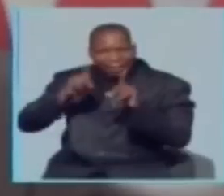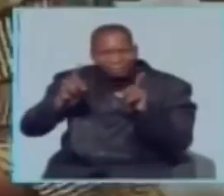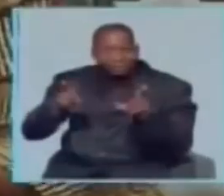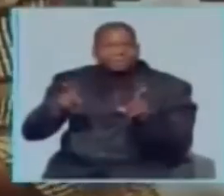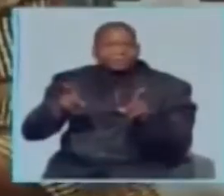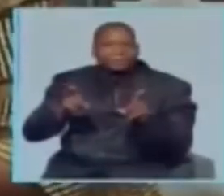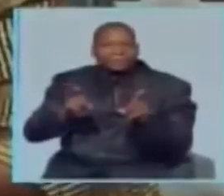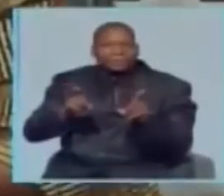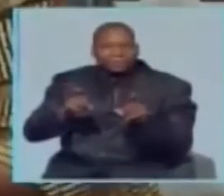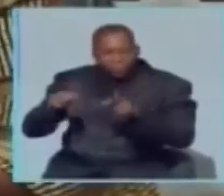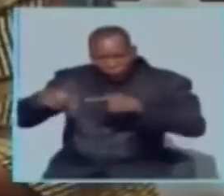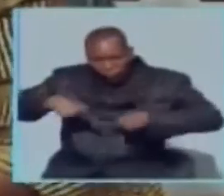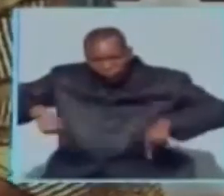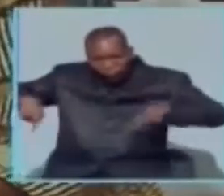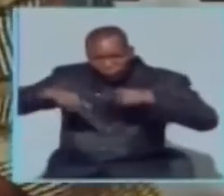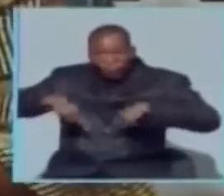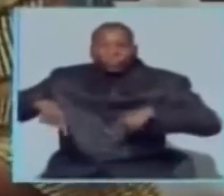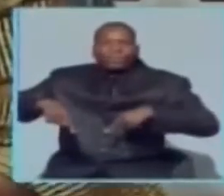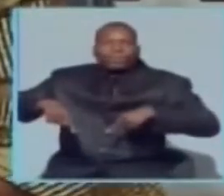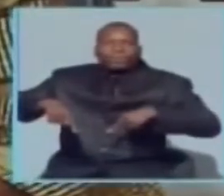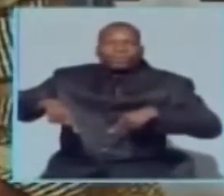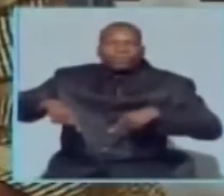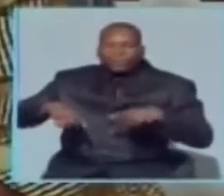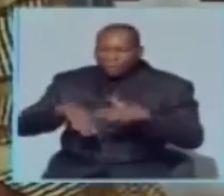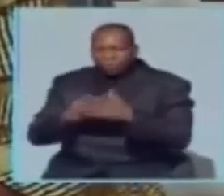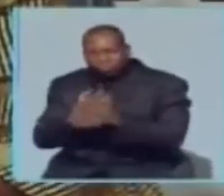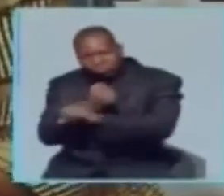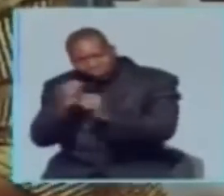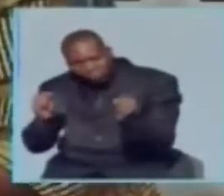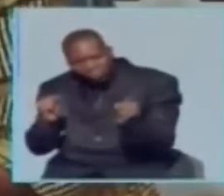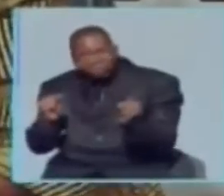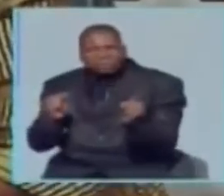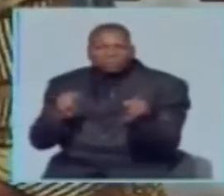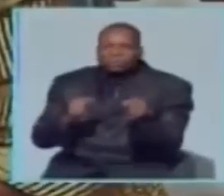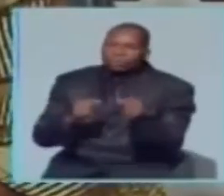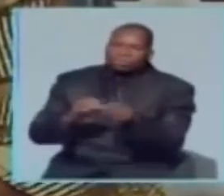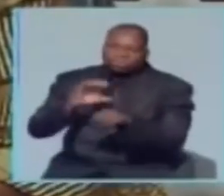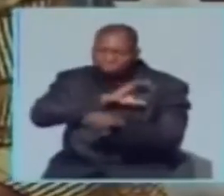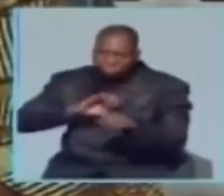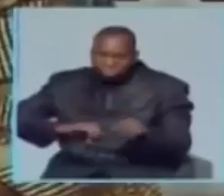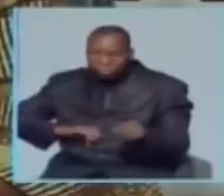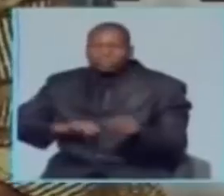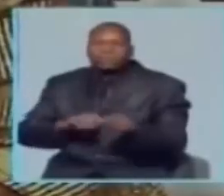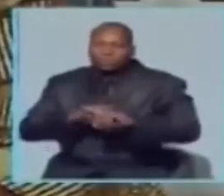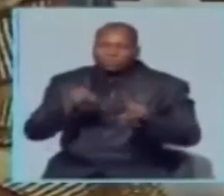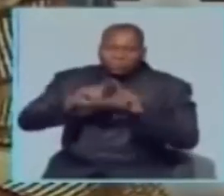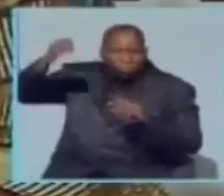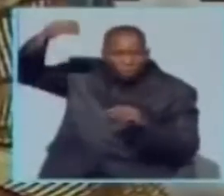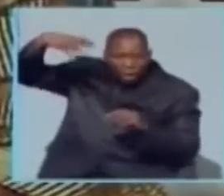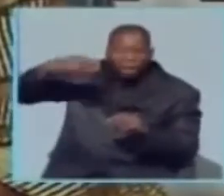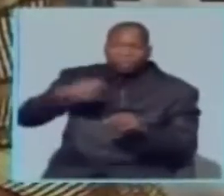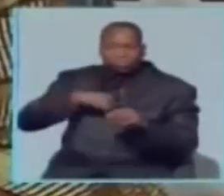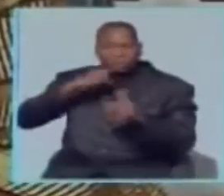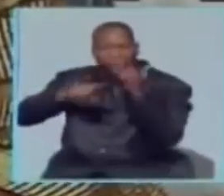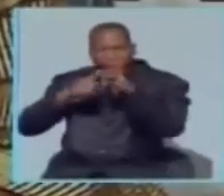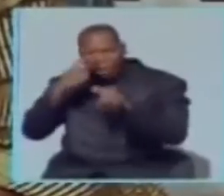solutions or establishment solution, industry solutions. For example, solar kits, as they do. I've seen it in South Africa.